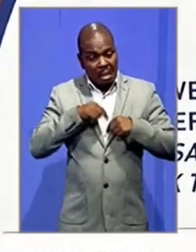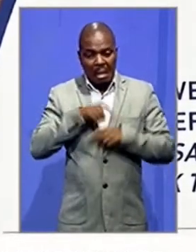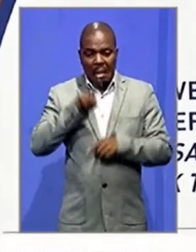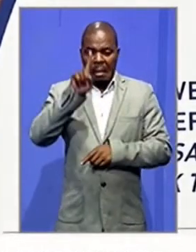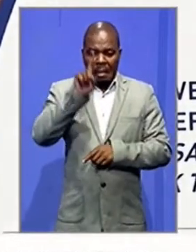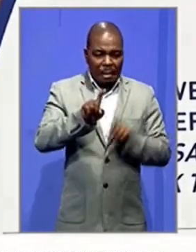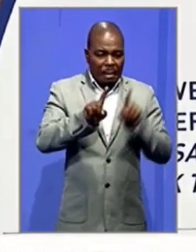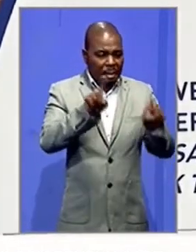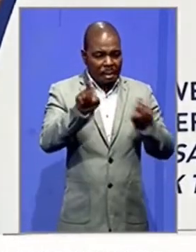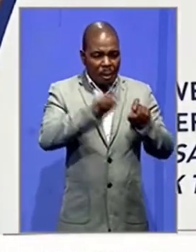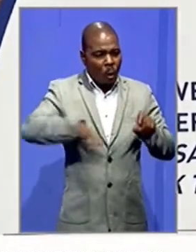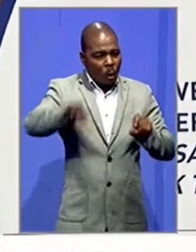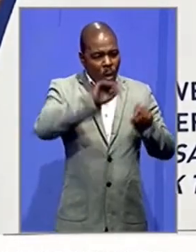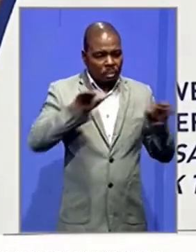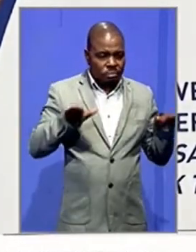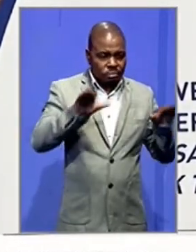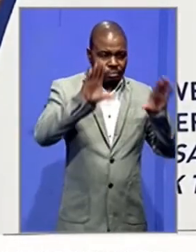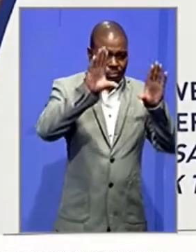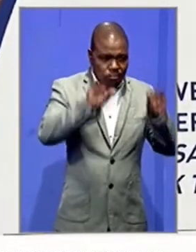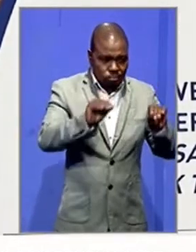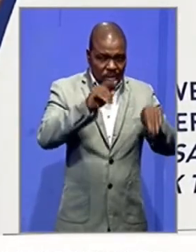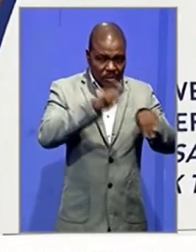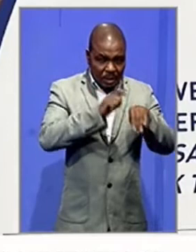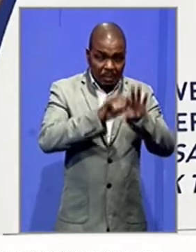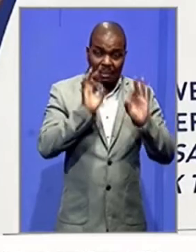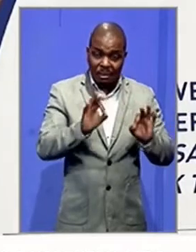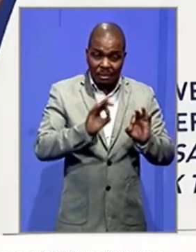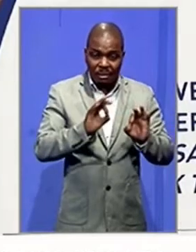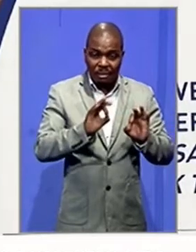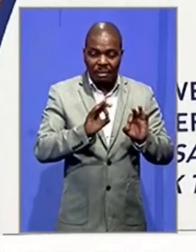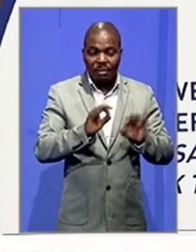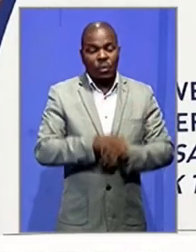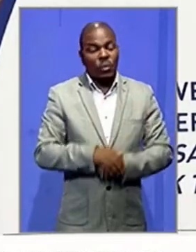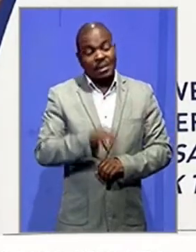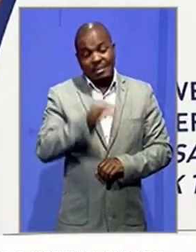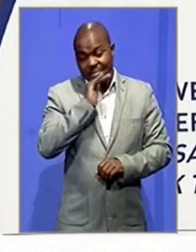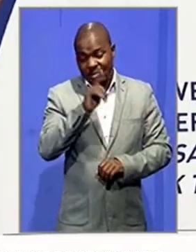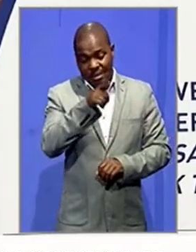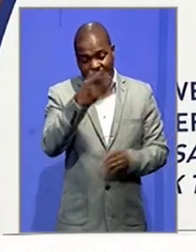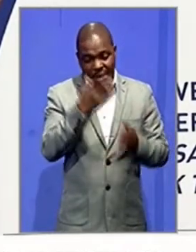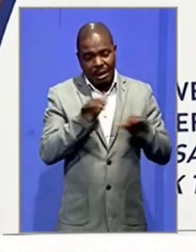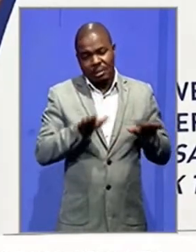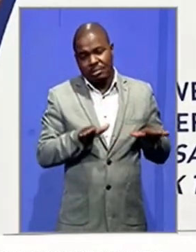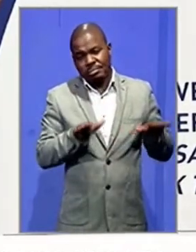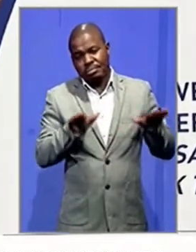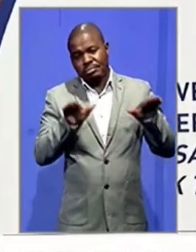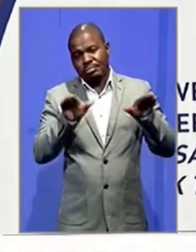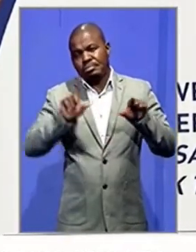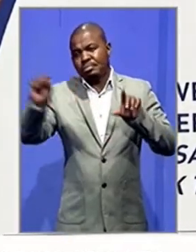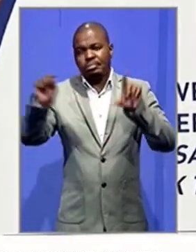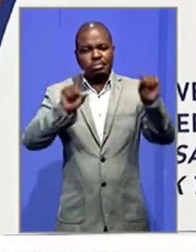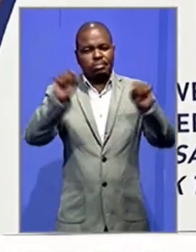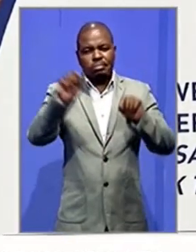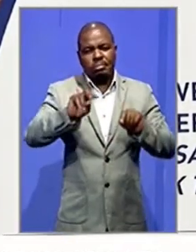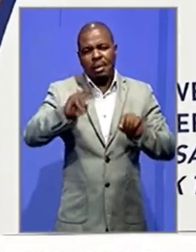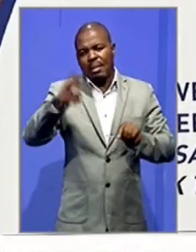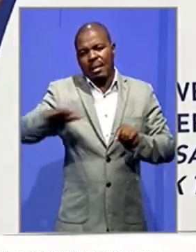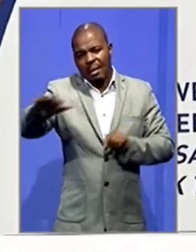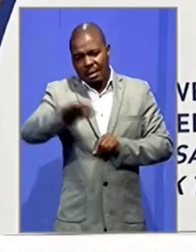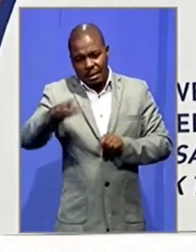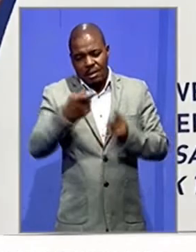spray all the locusts timely before they get onto the wing, they can move to the irrigation areas of